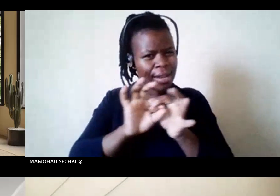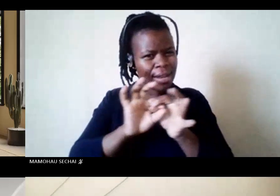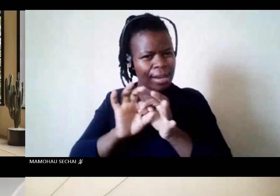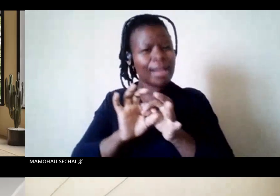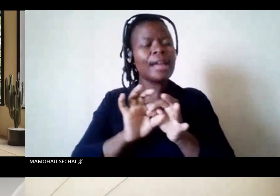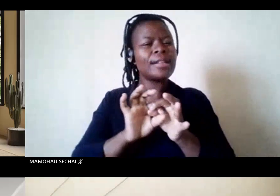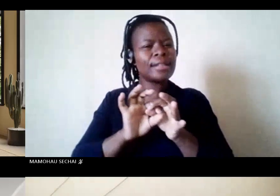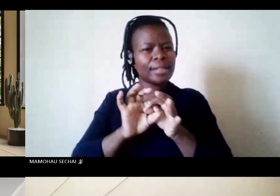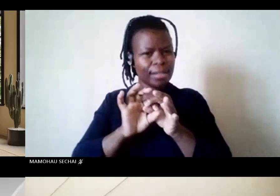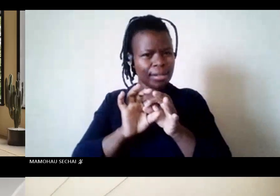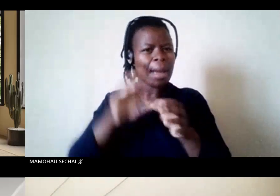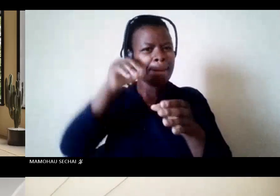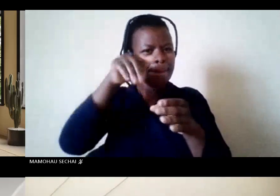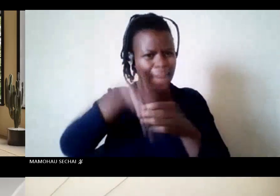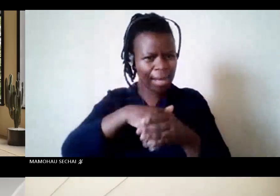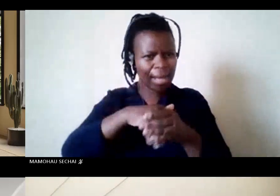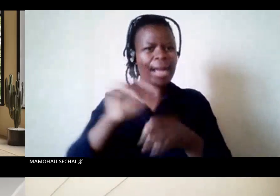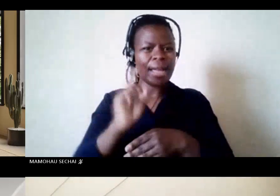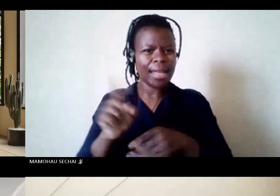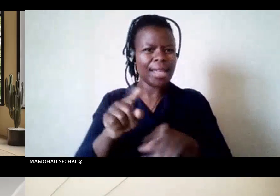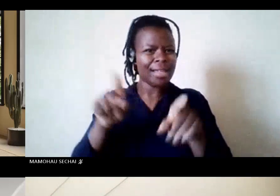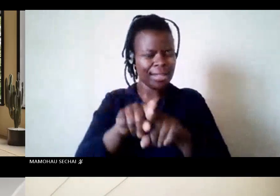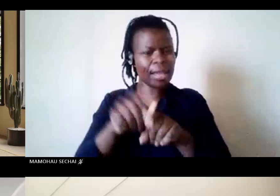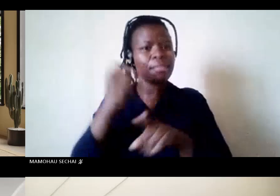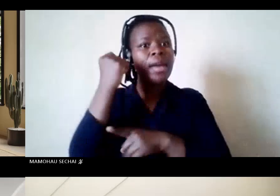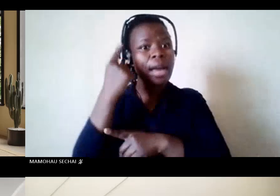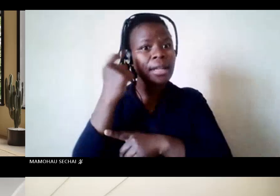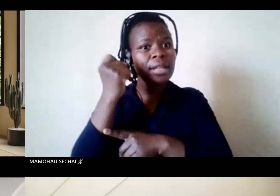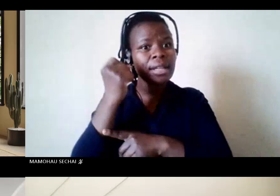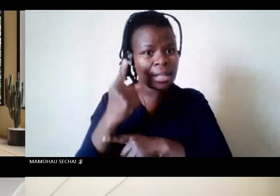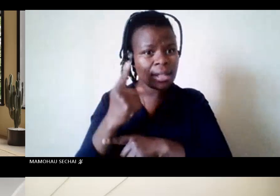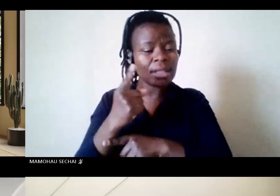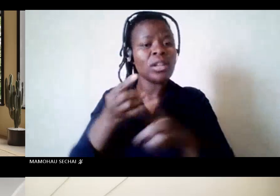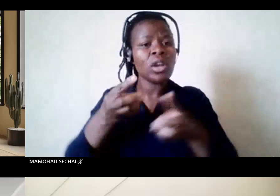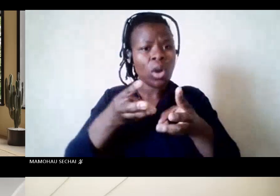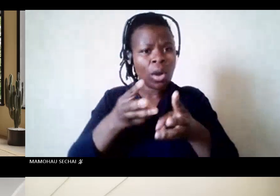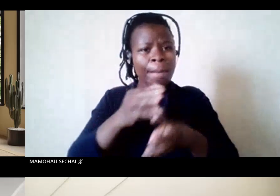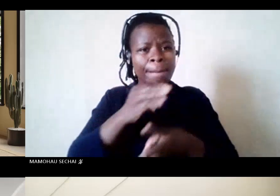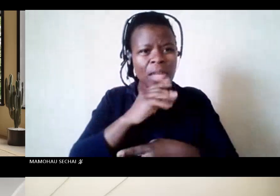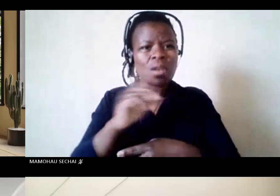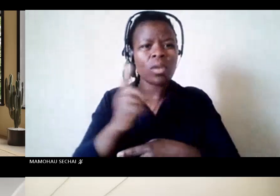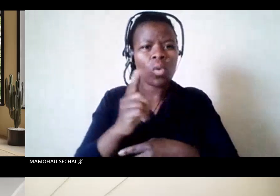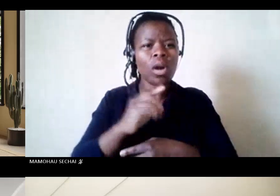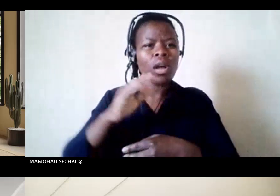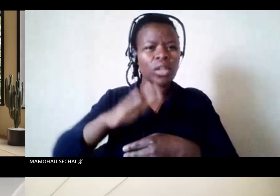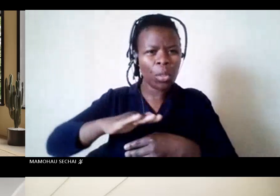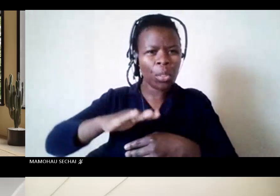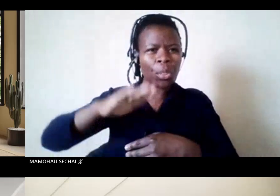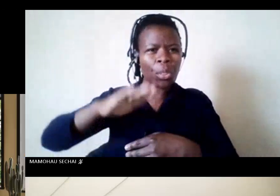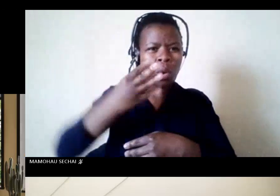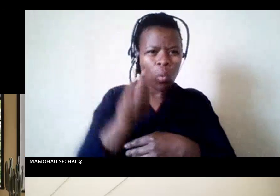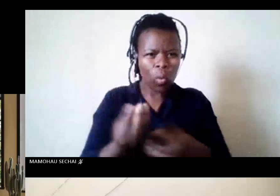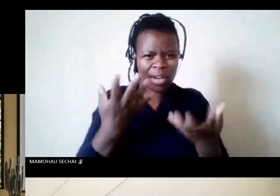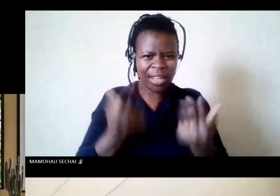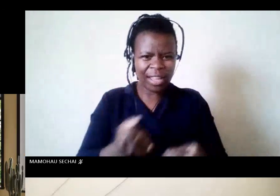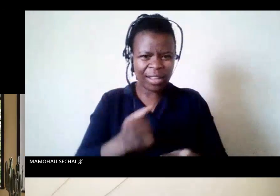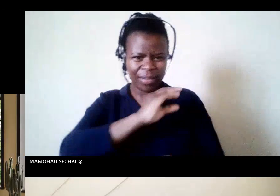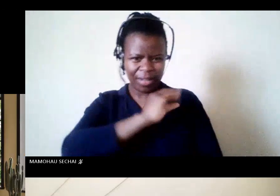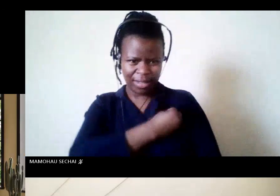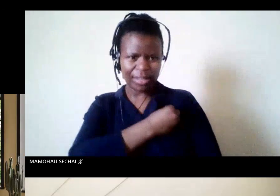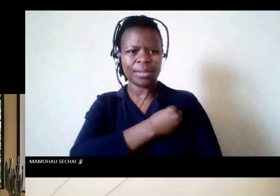and understood what it meant to raise a child or a learner with severe to profound